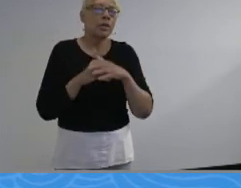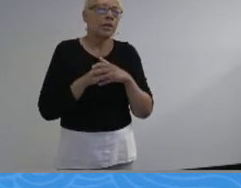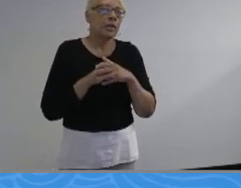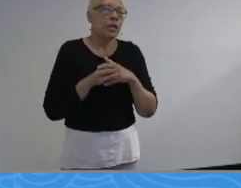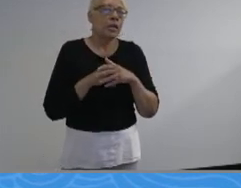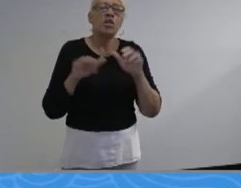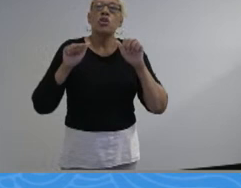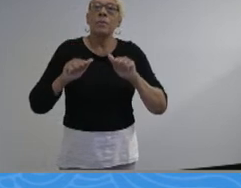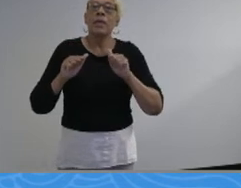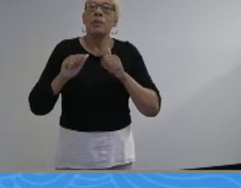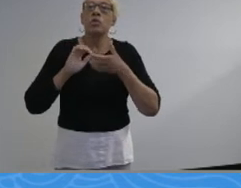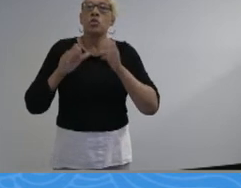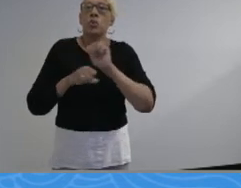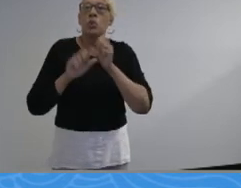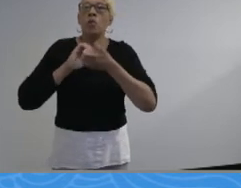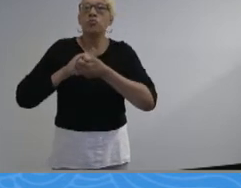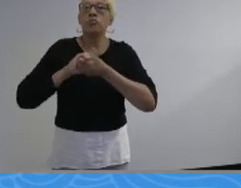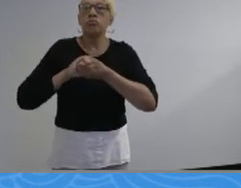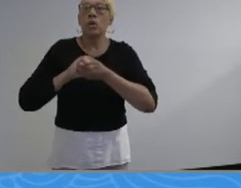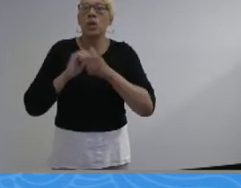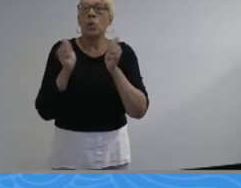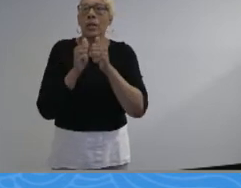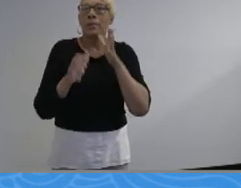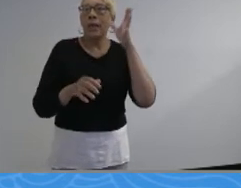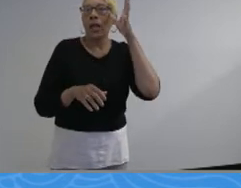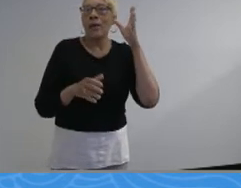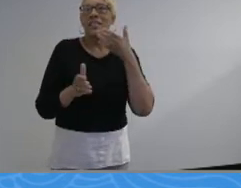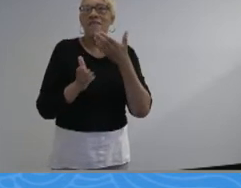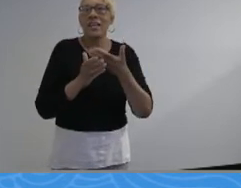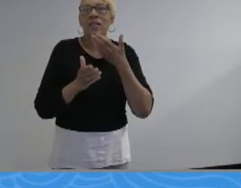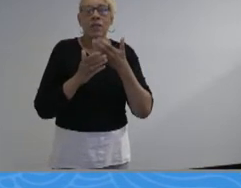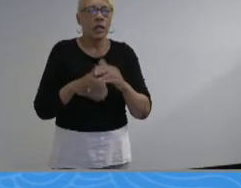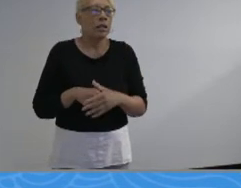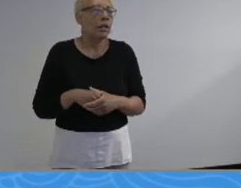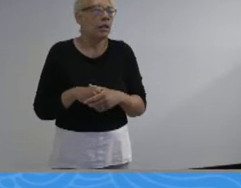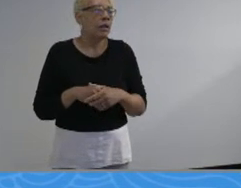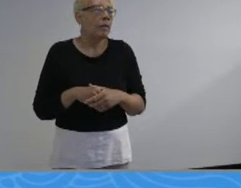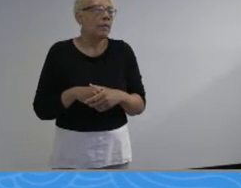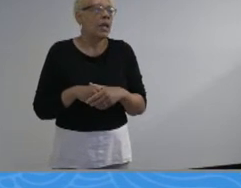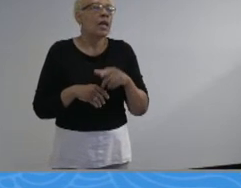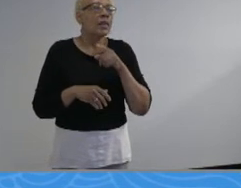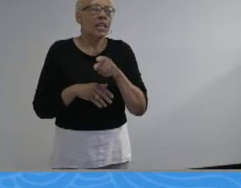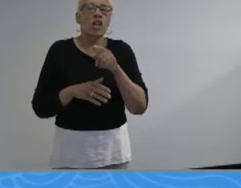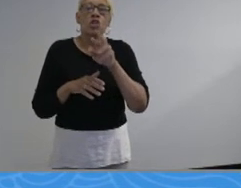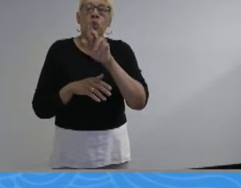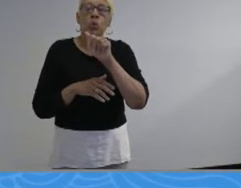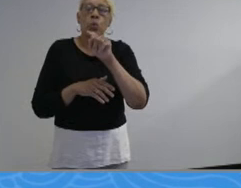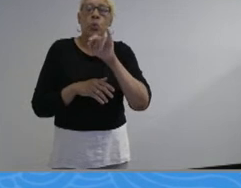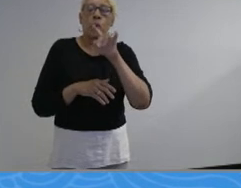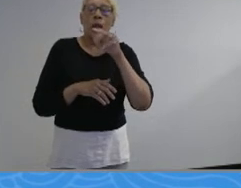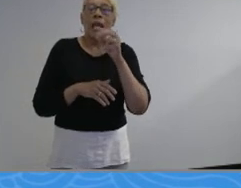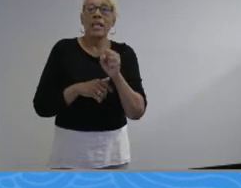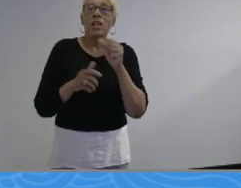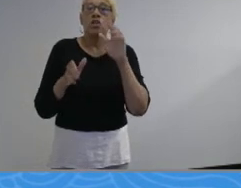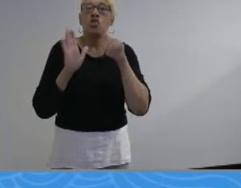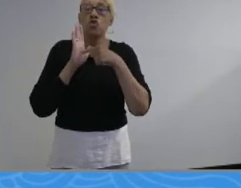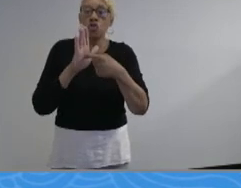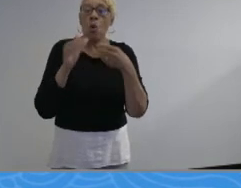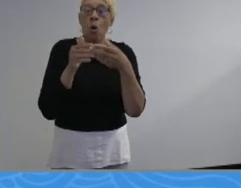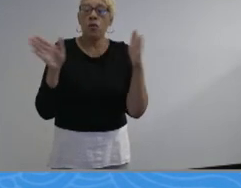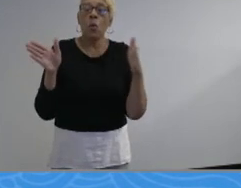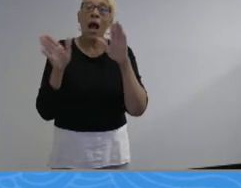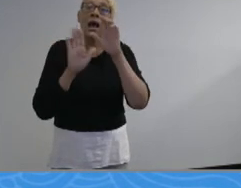to collaborate effectively with parents. A CDE study on the ratings show that overall, statewide,